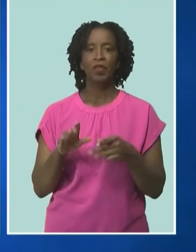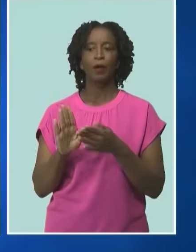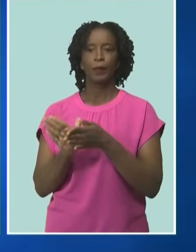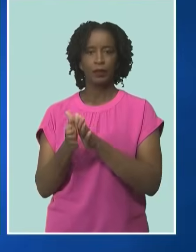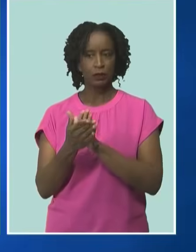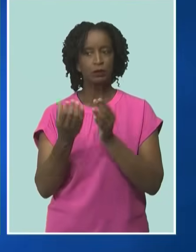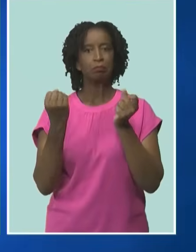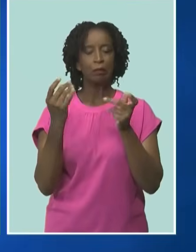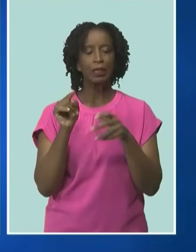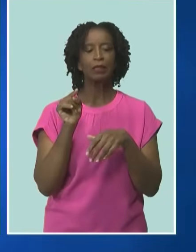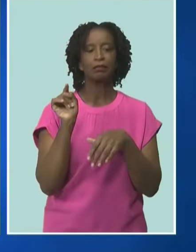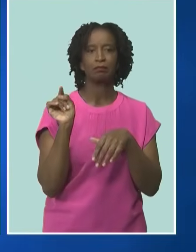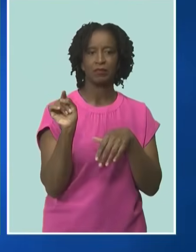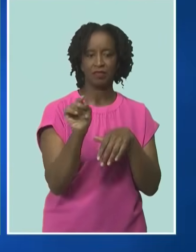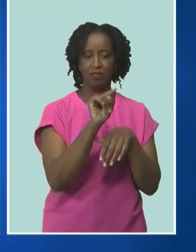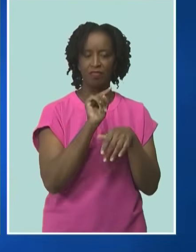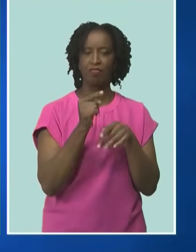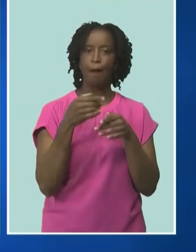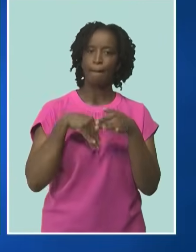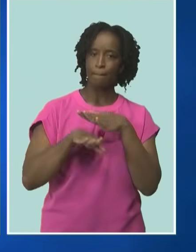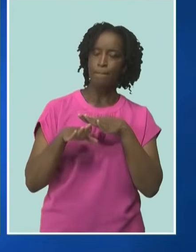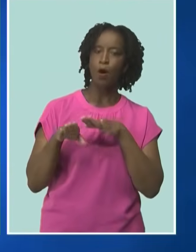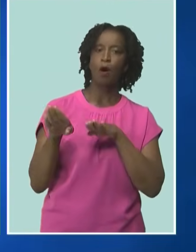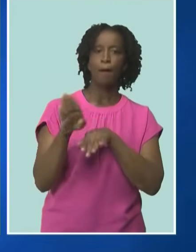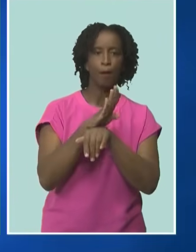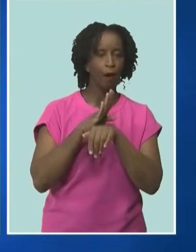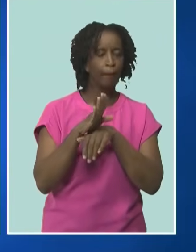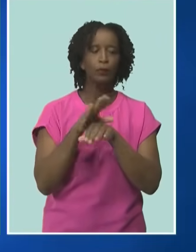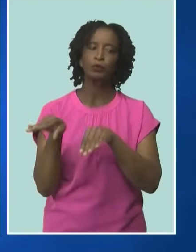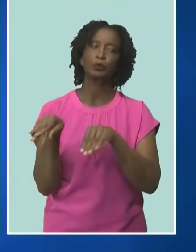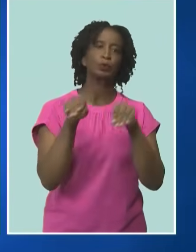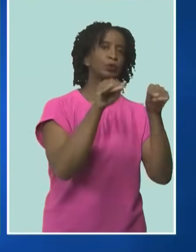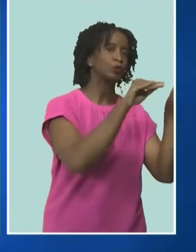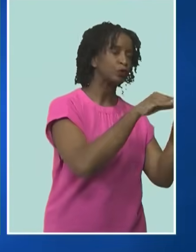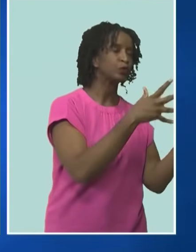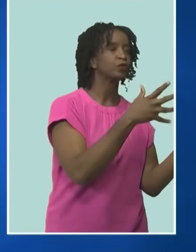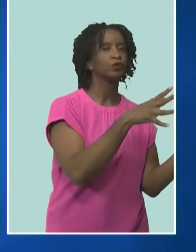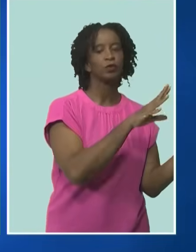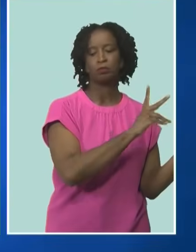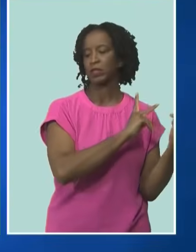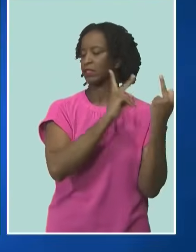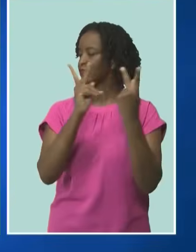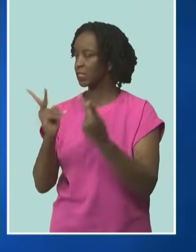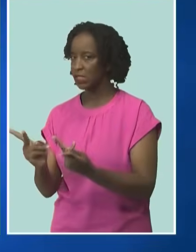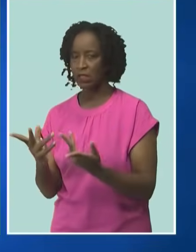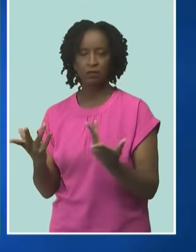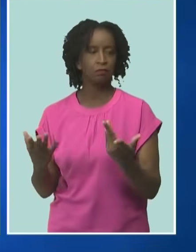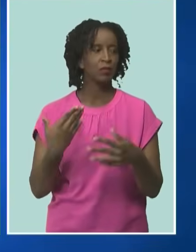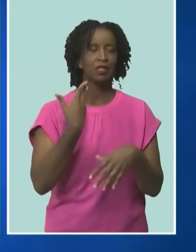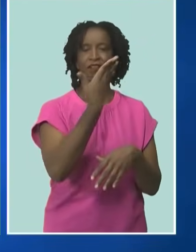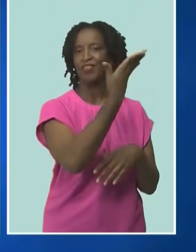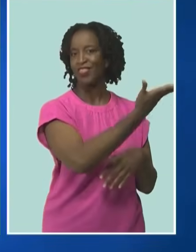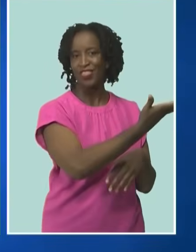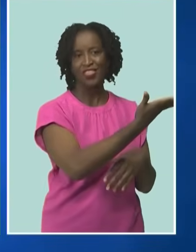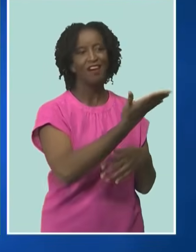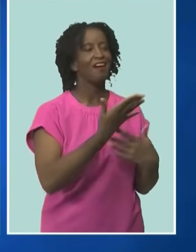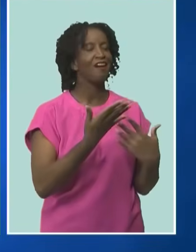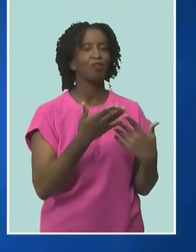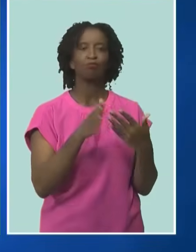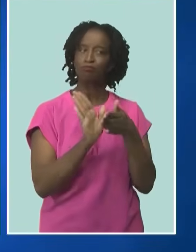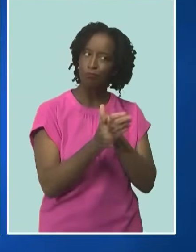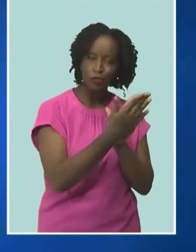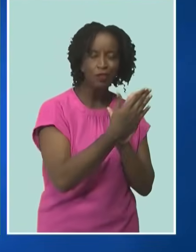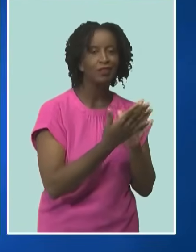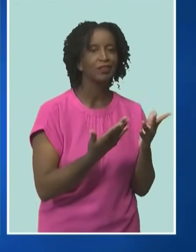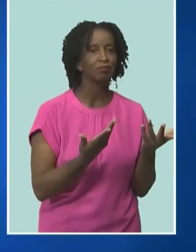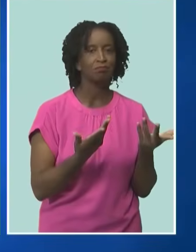too. So even persons who would have moved away from Barbados and came back, even where they were playing cricket. So it's just a